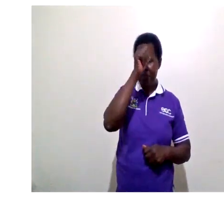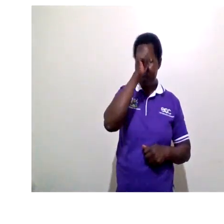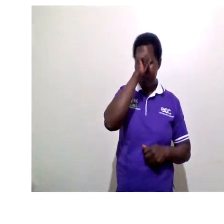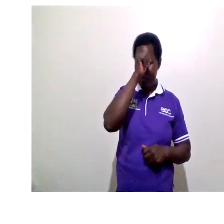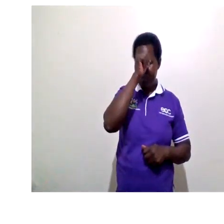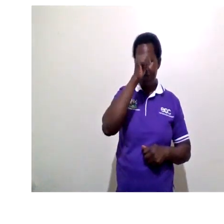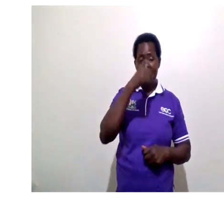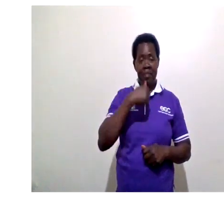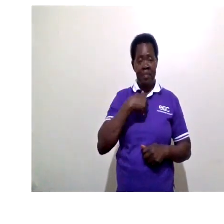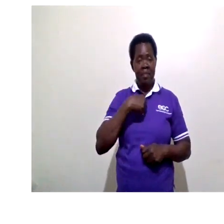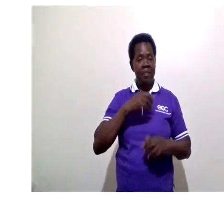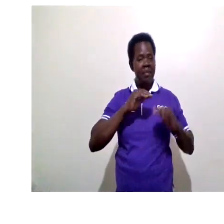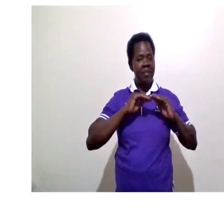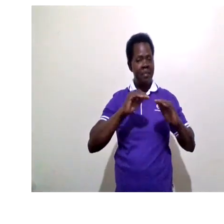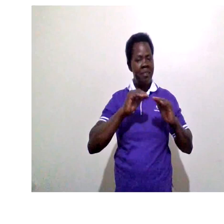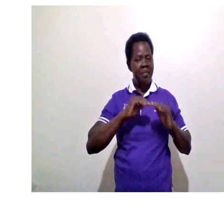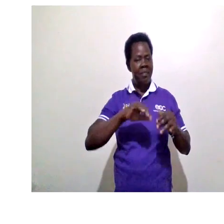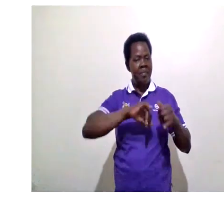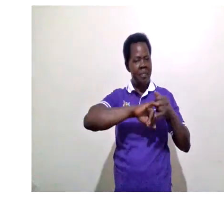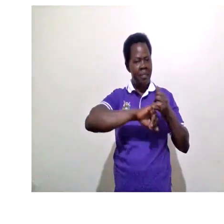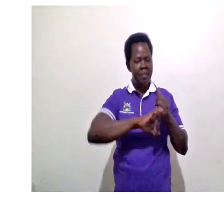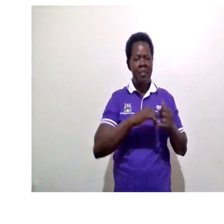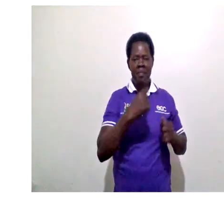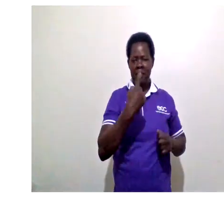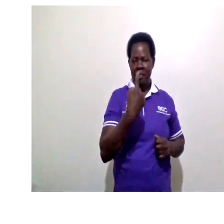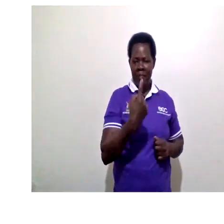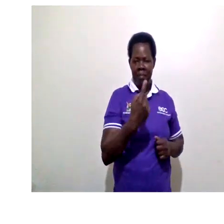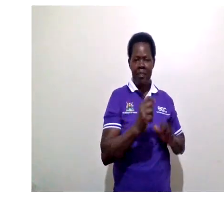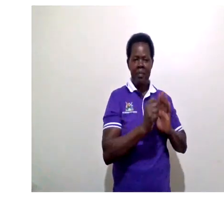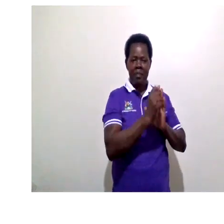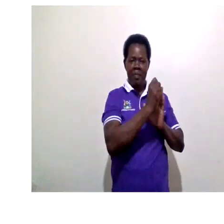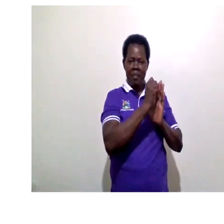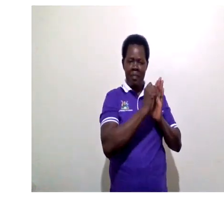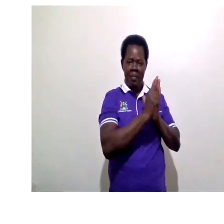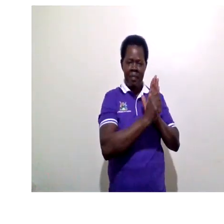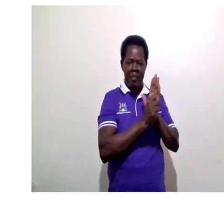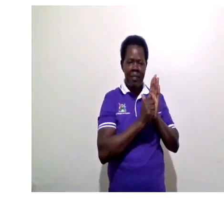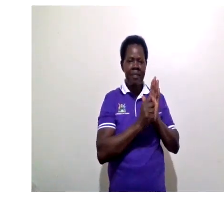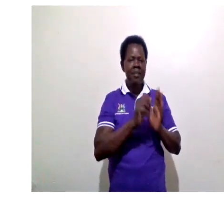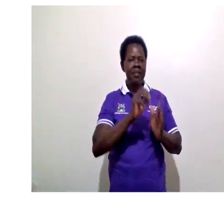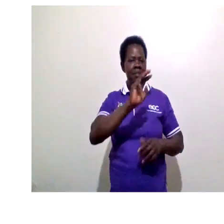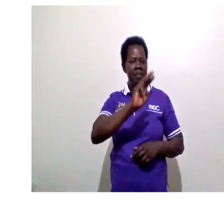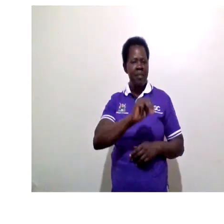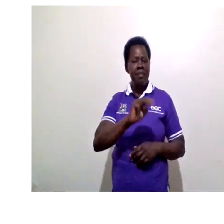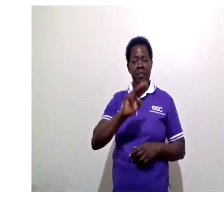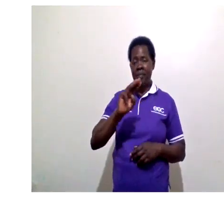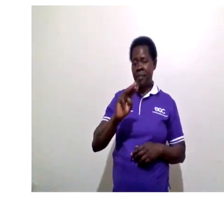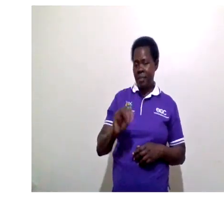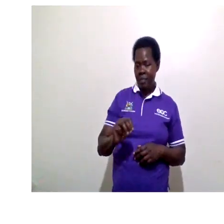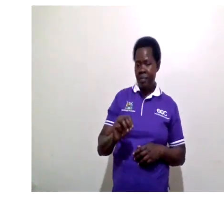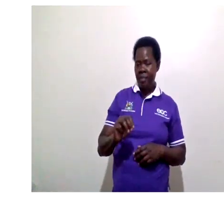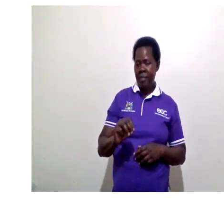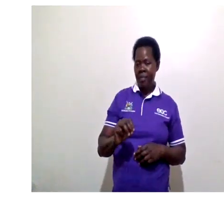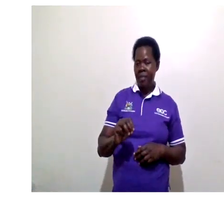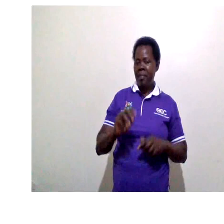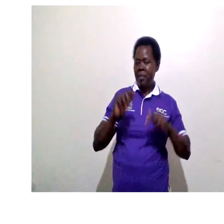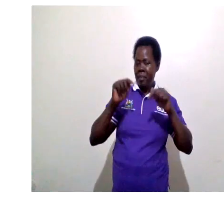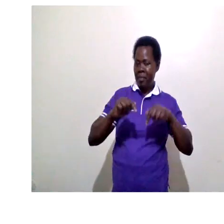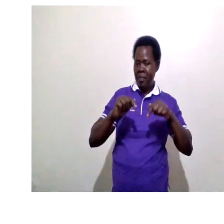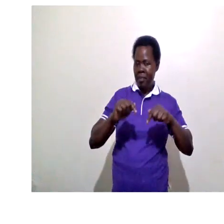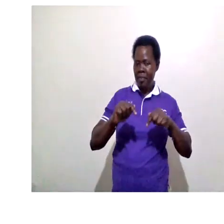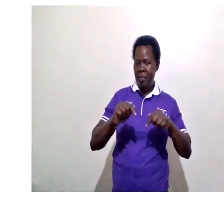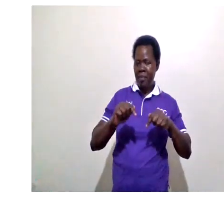That is my sign name. Me, I teach senior one subject